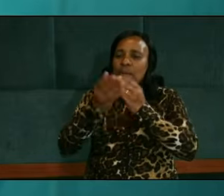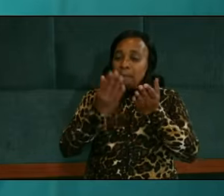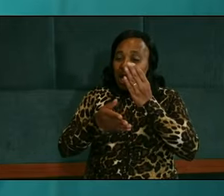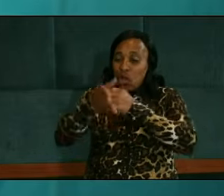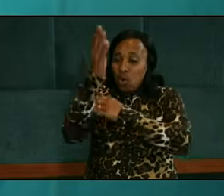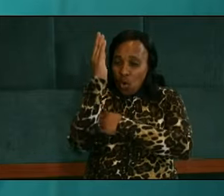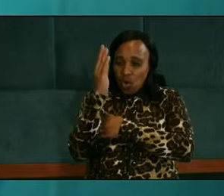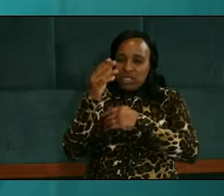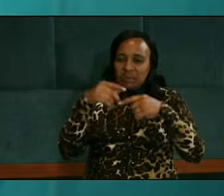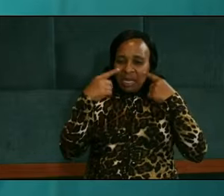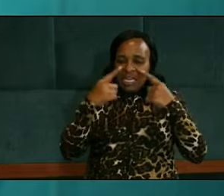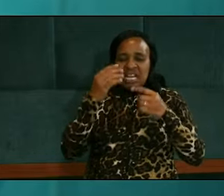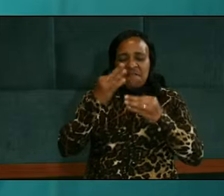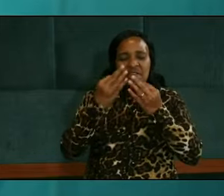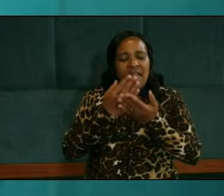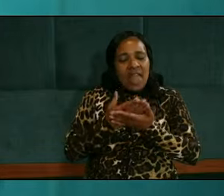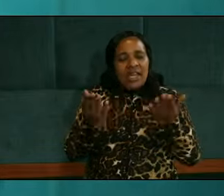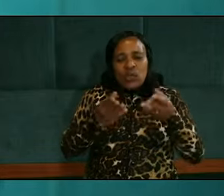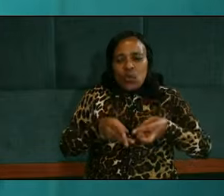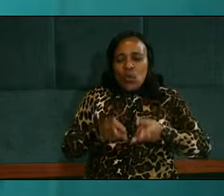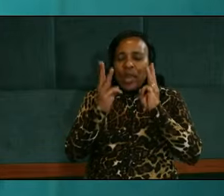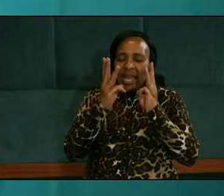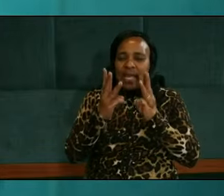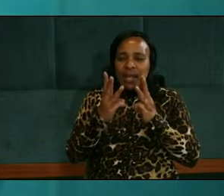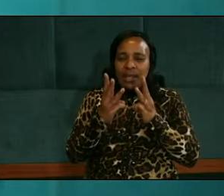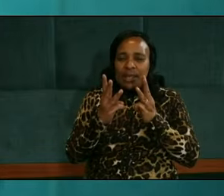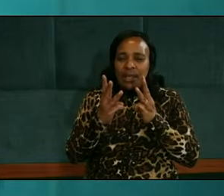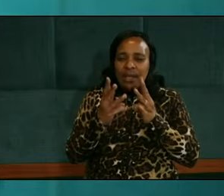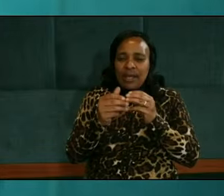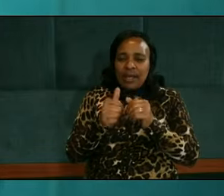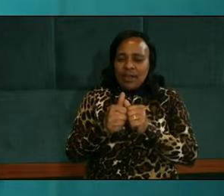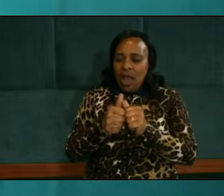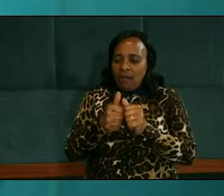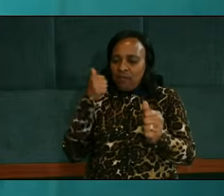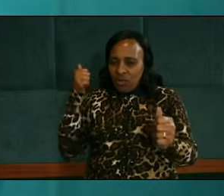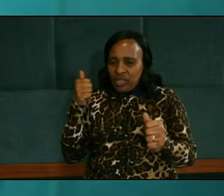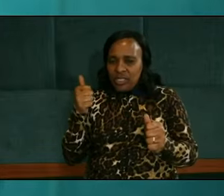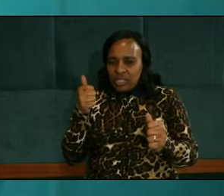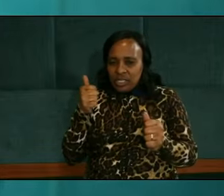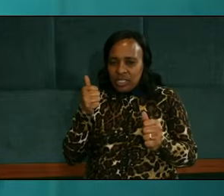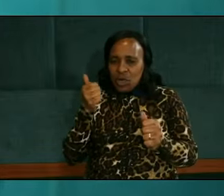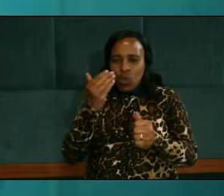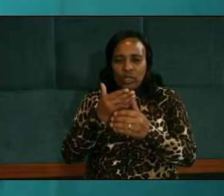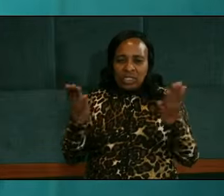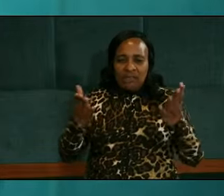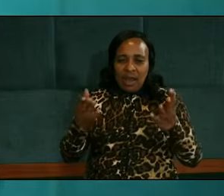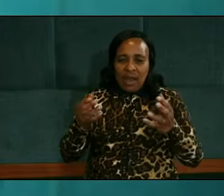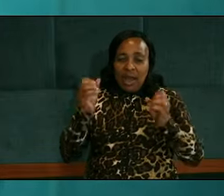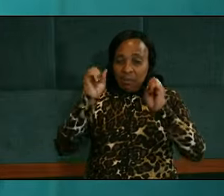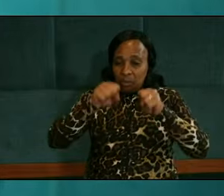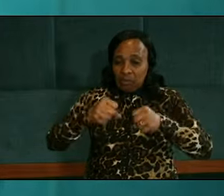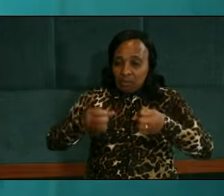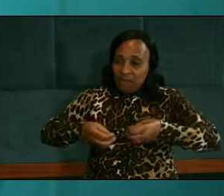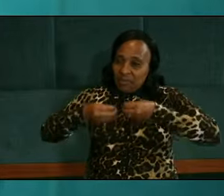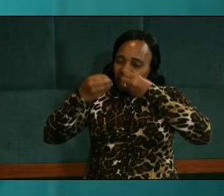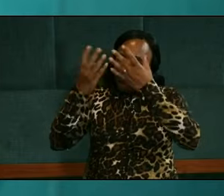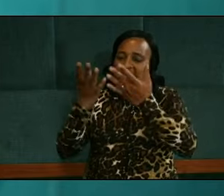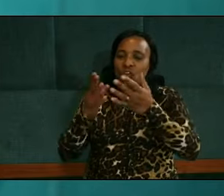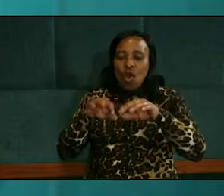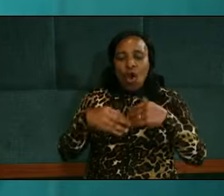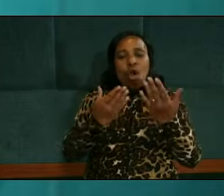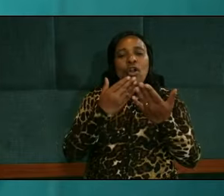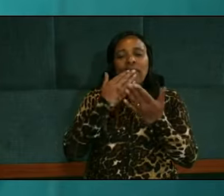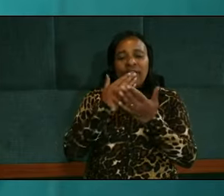if I in any way denied the poor something that I could have given, or that I did not strengthen the weak in